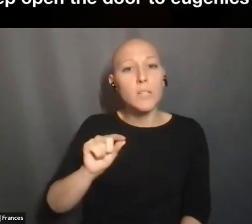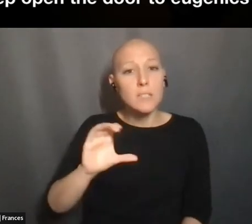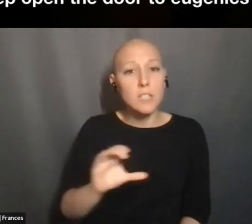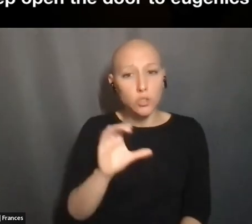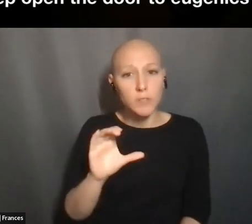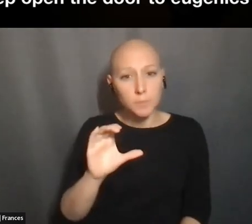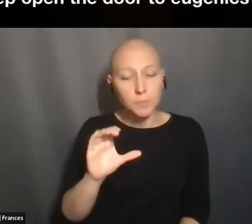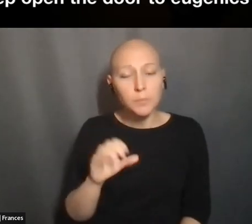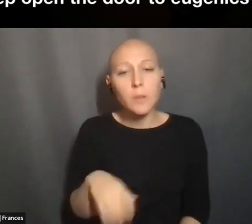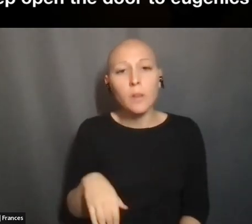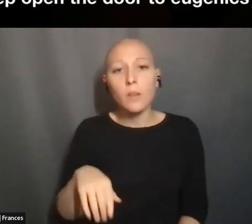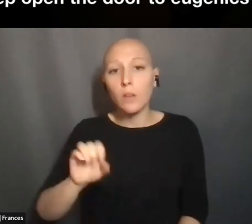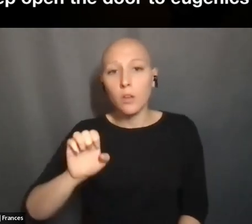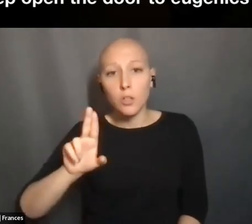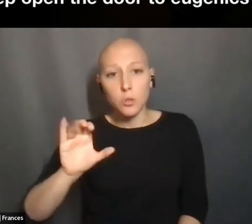OF